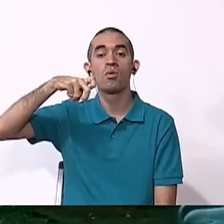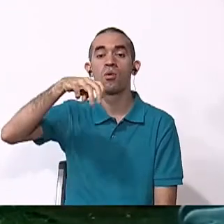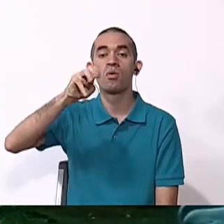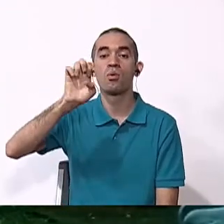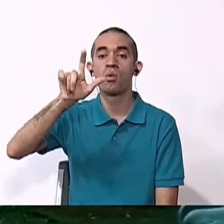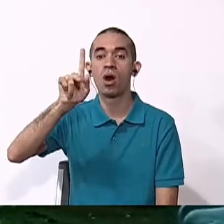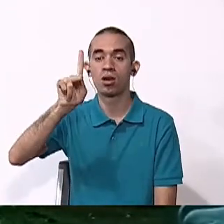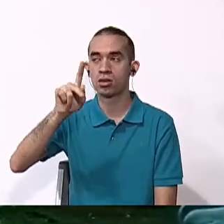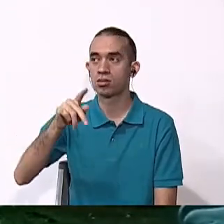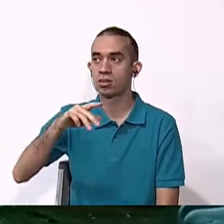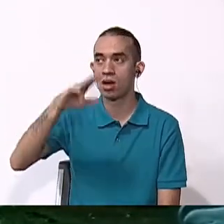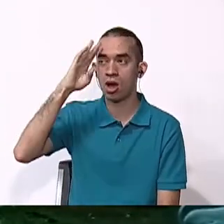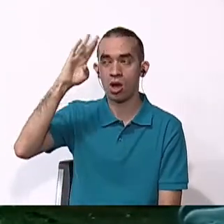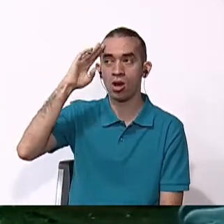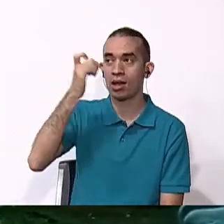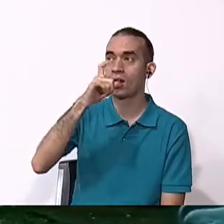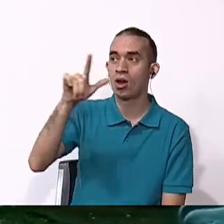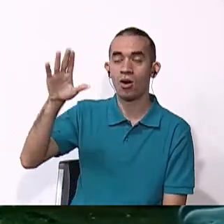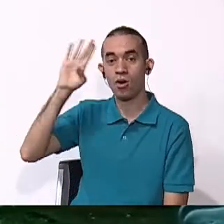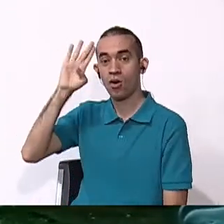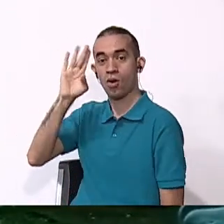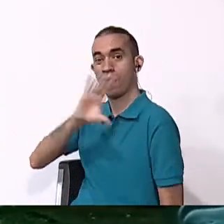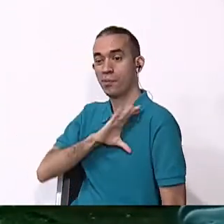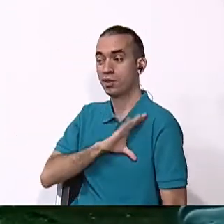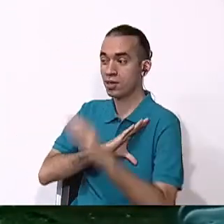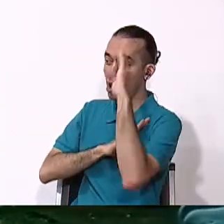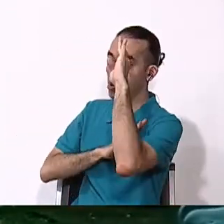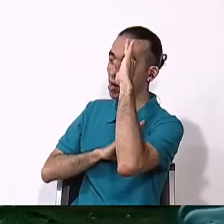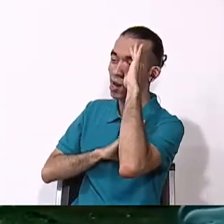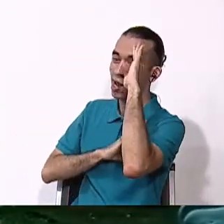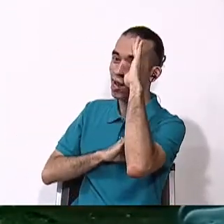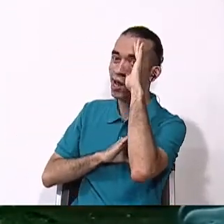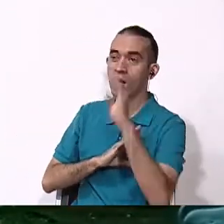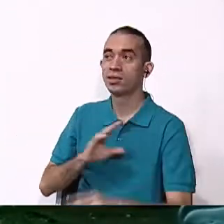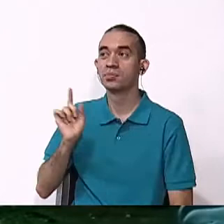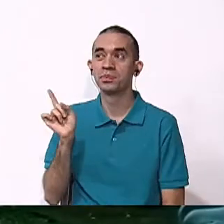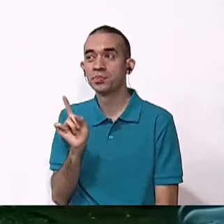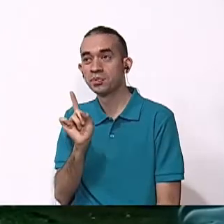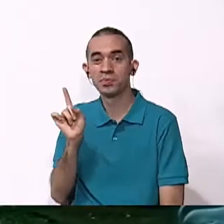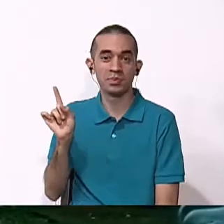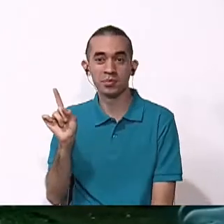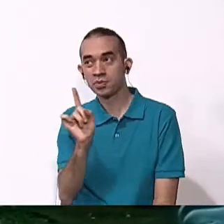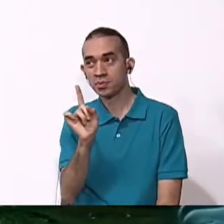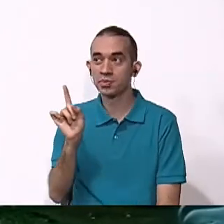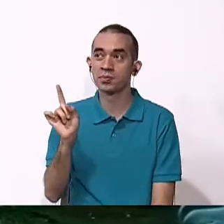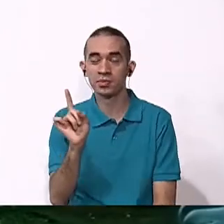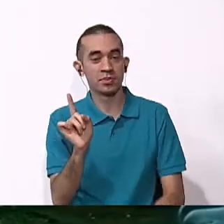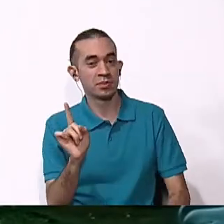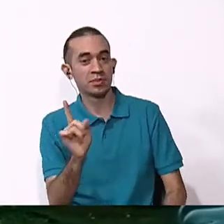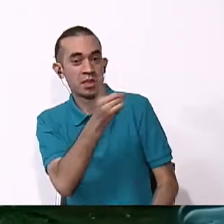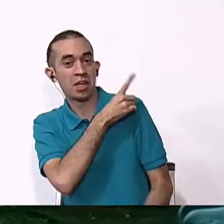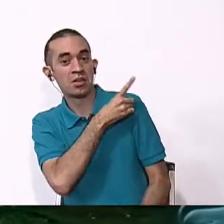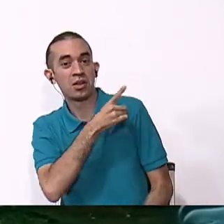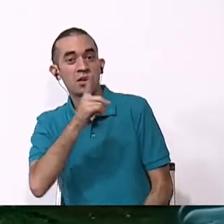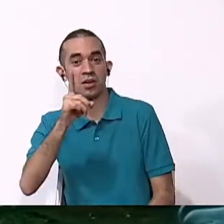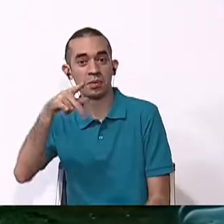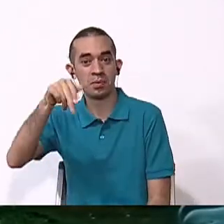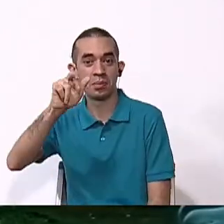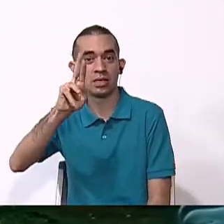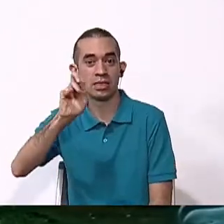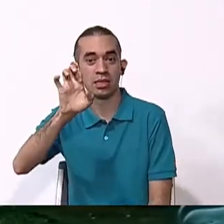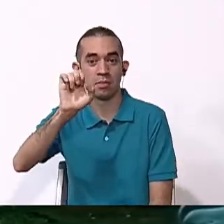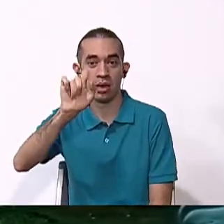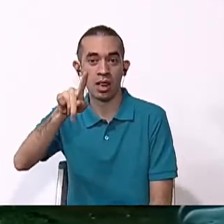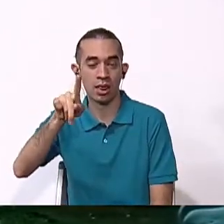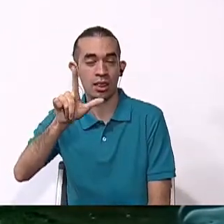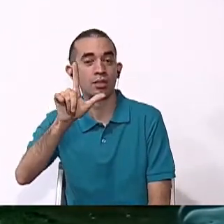Say hello, a security officer. Hi. Say hello, a principal. Hi,